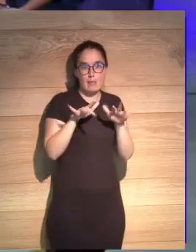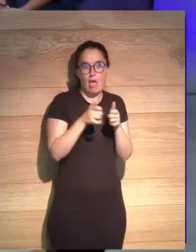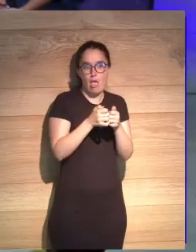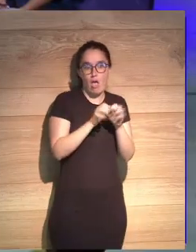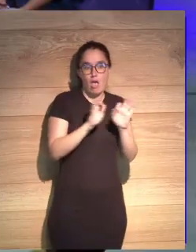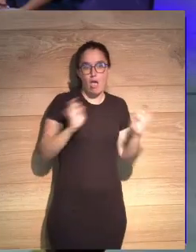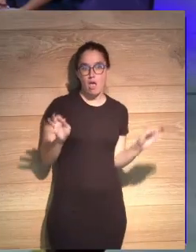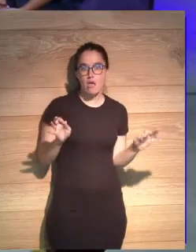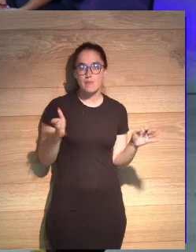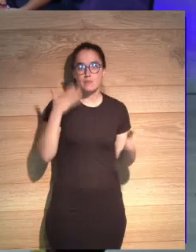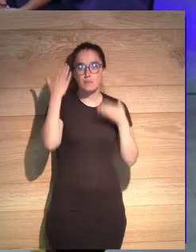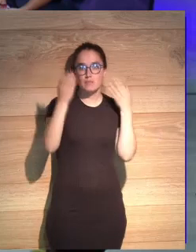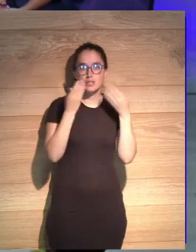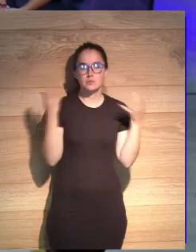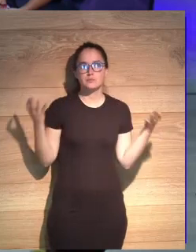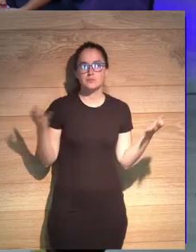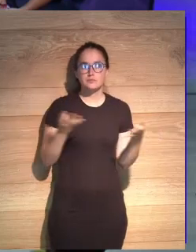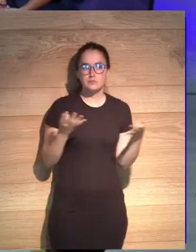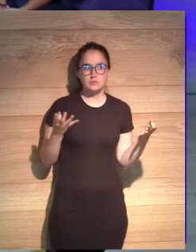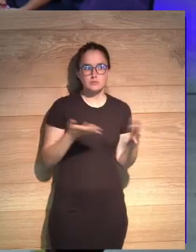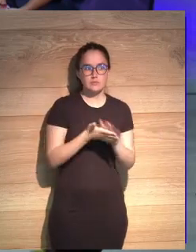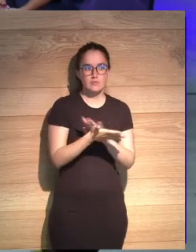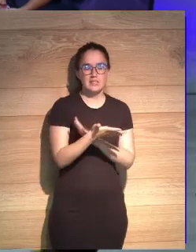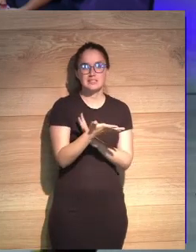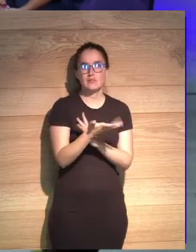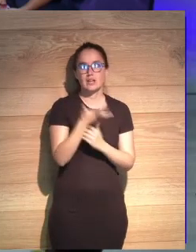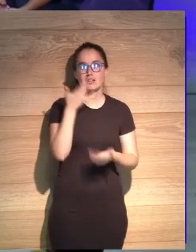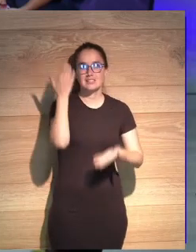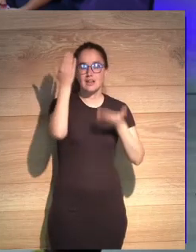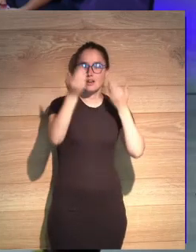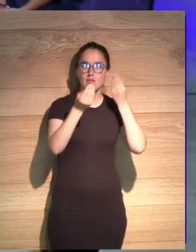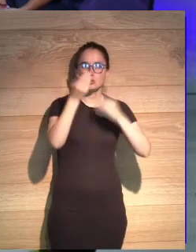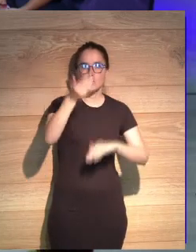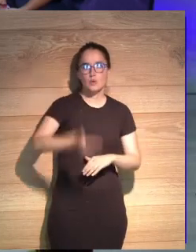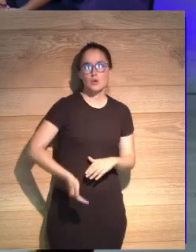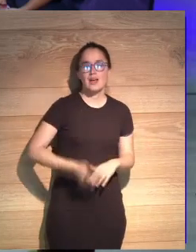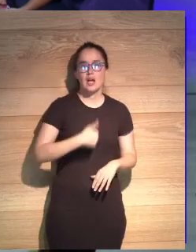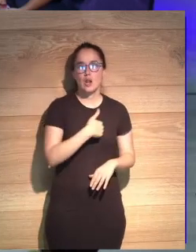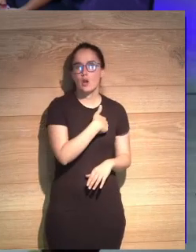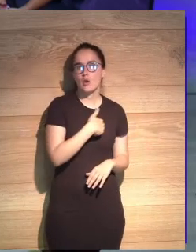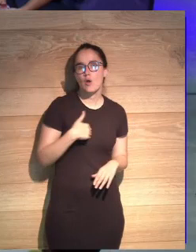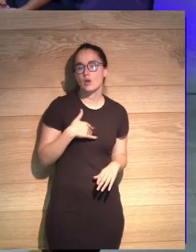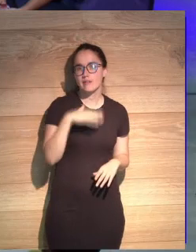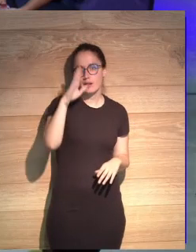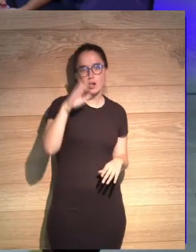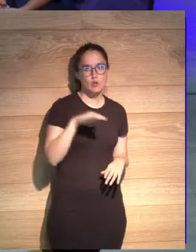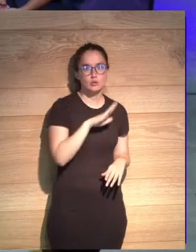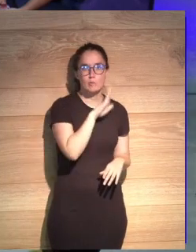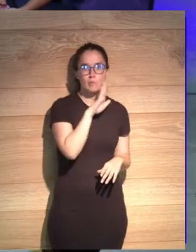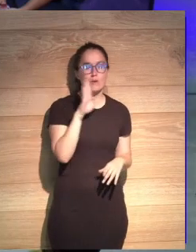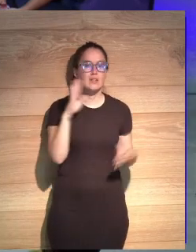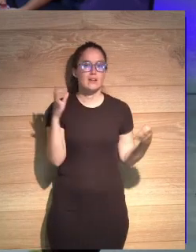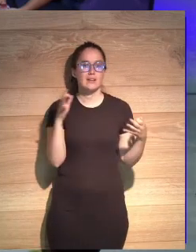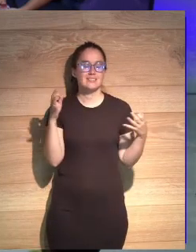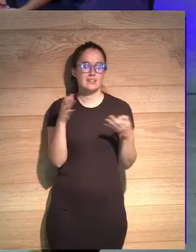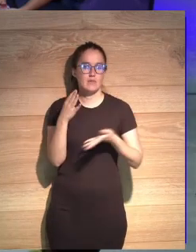people actually love playing sports in front of a screen. And it's very important